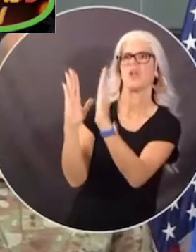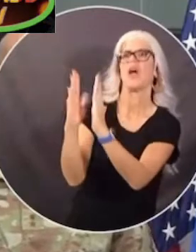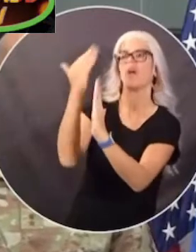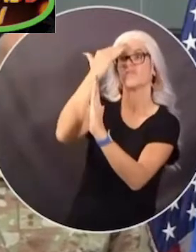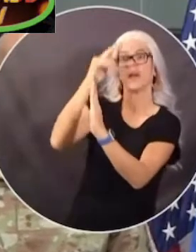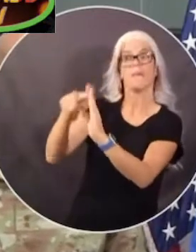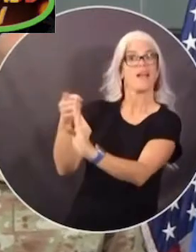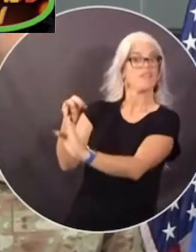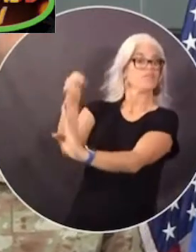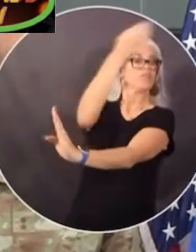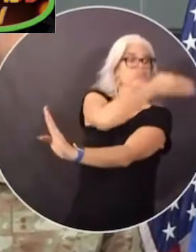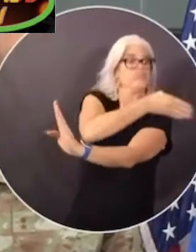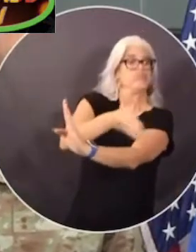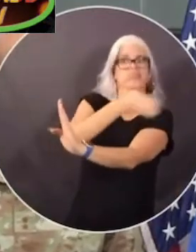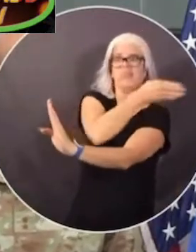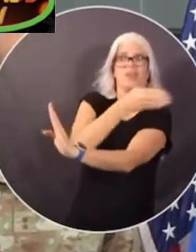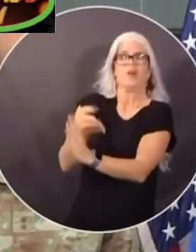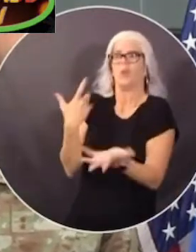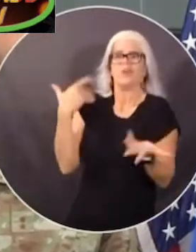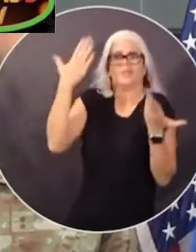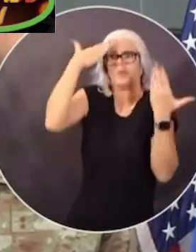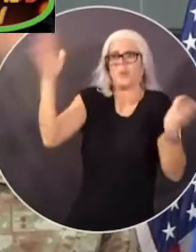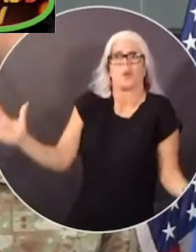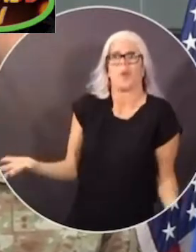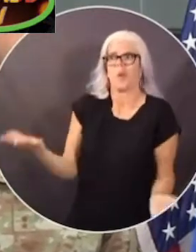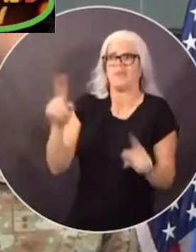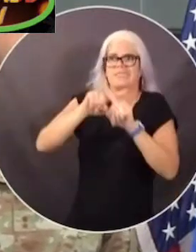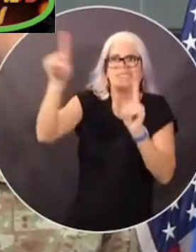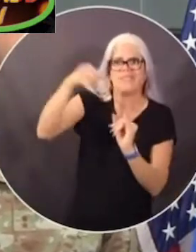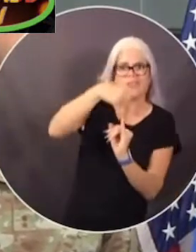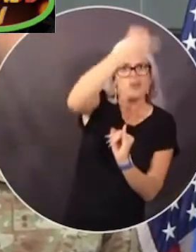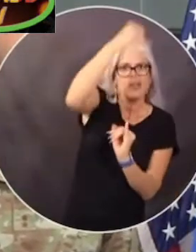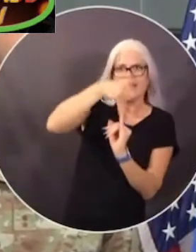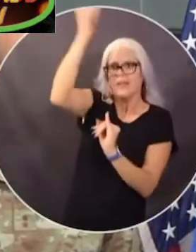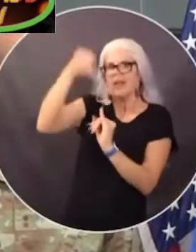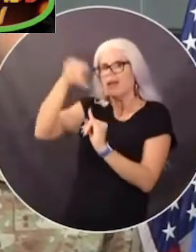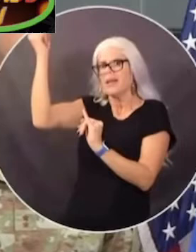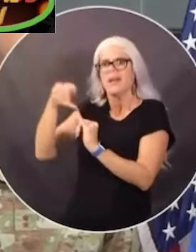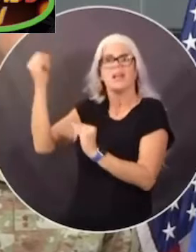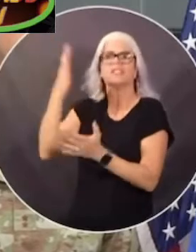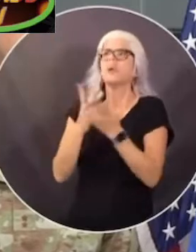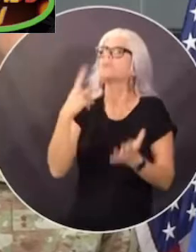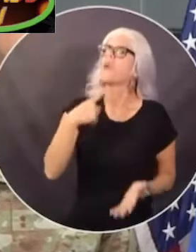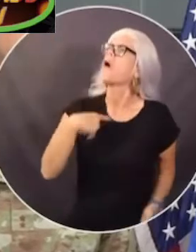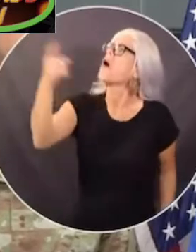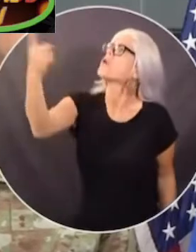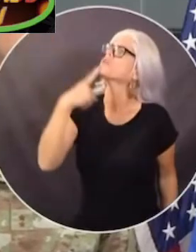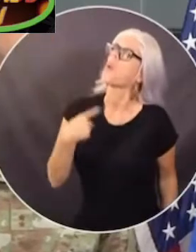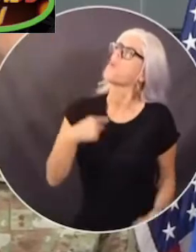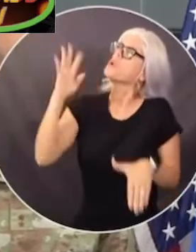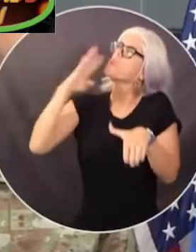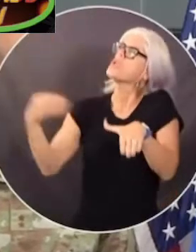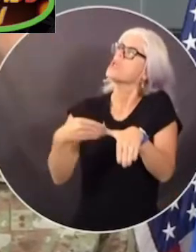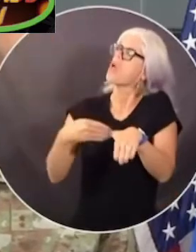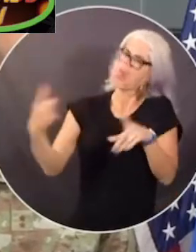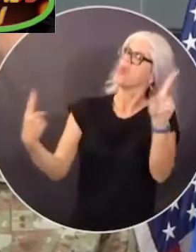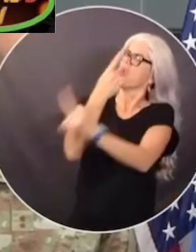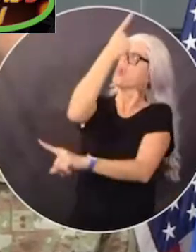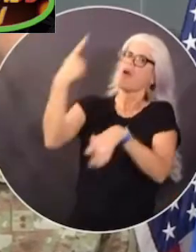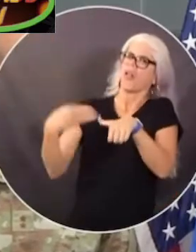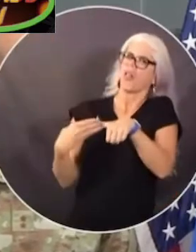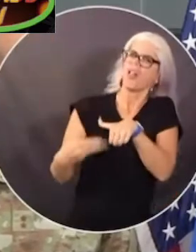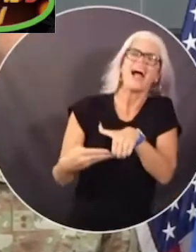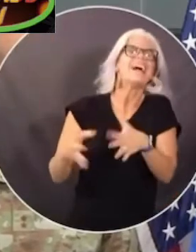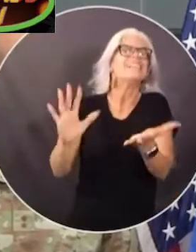much uncertainty. But I think sometimes people think, well, you said it was going to be here, and then now you're saying it's going to be here. So we'll see how it